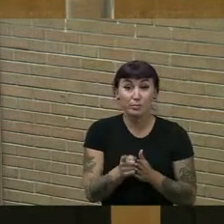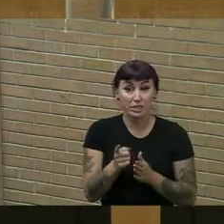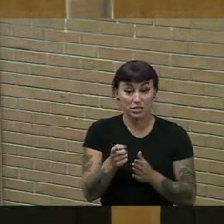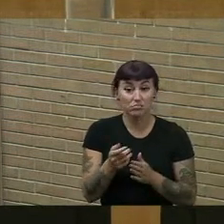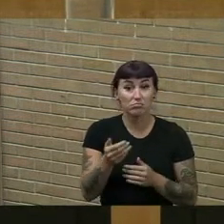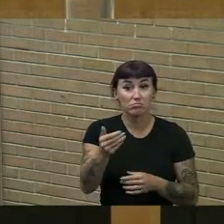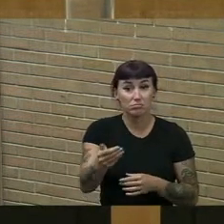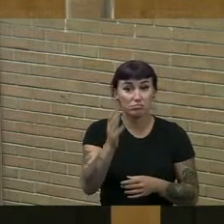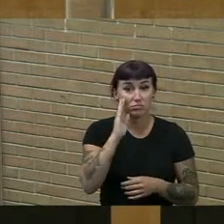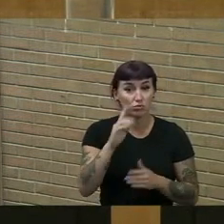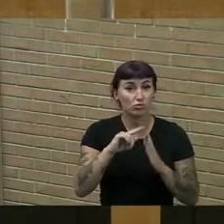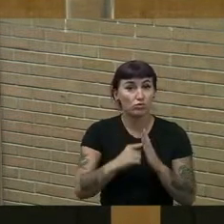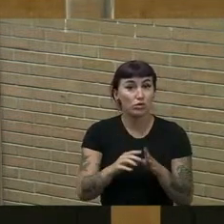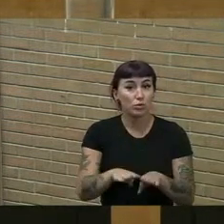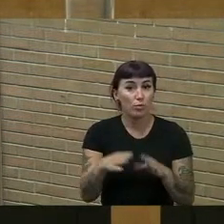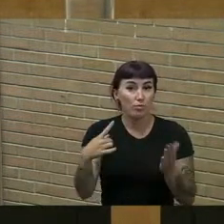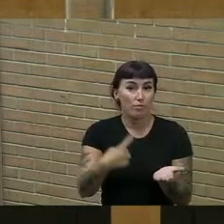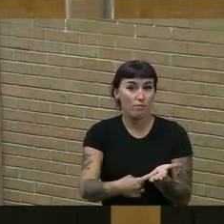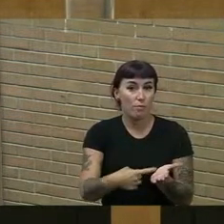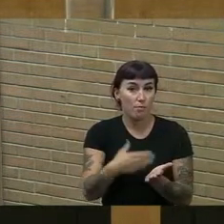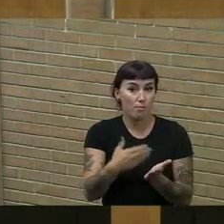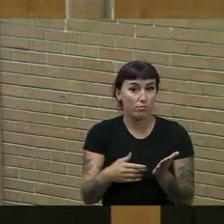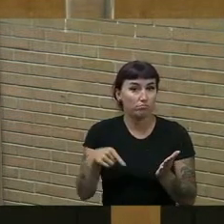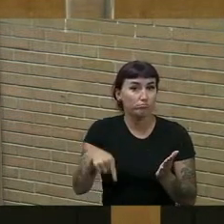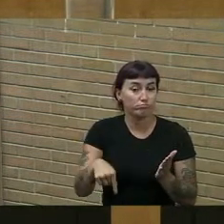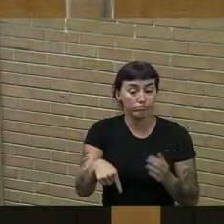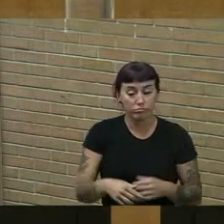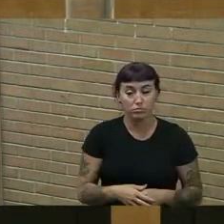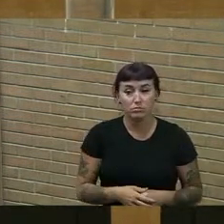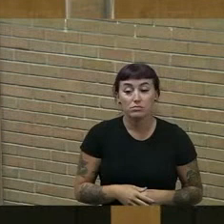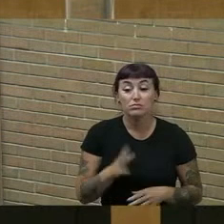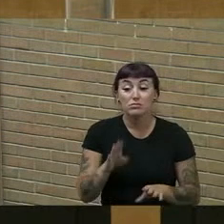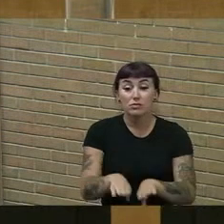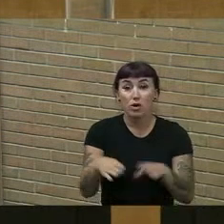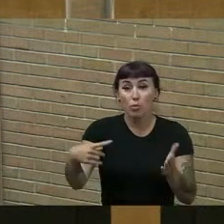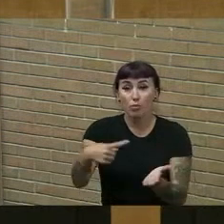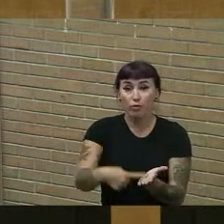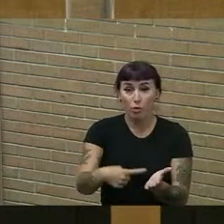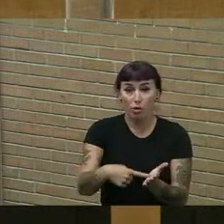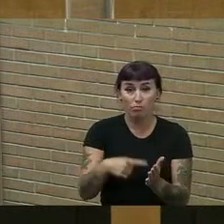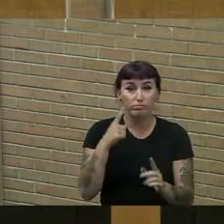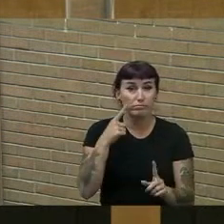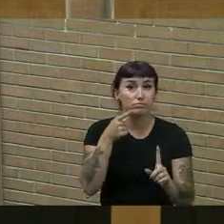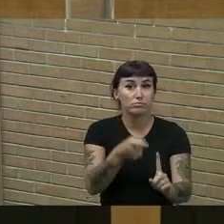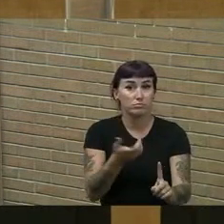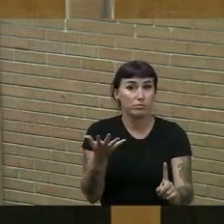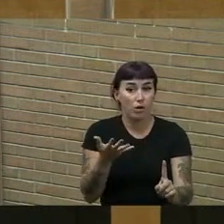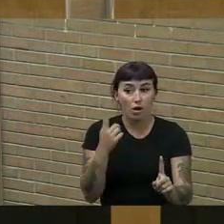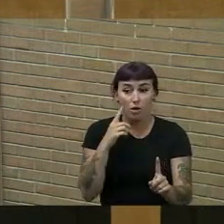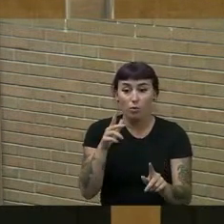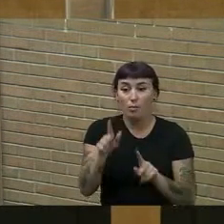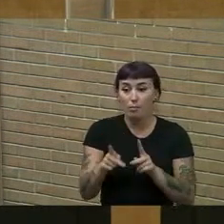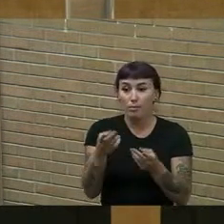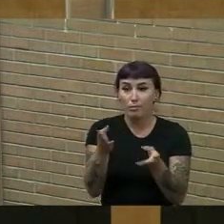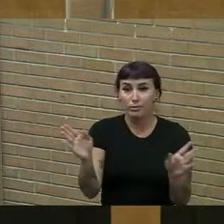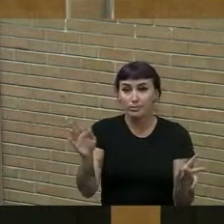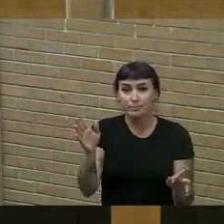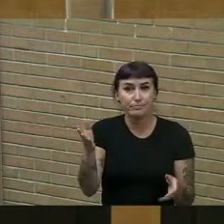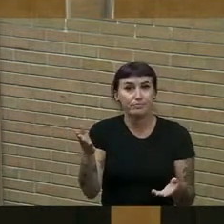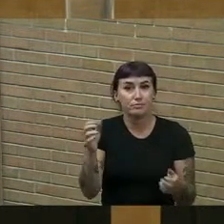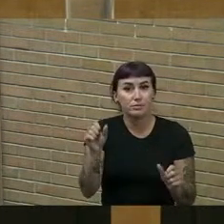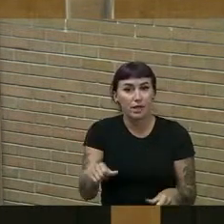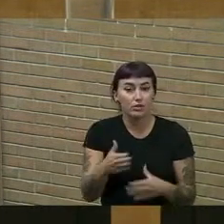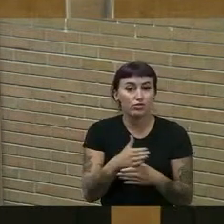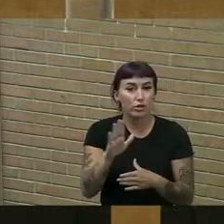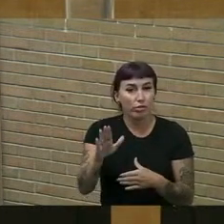will begin the open forum portion of our meeting. The open forum is the portion of the meeting when members of the public have the opportunity